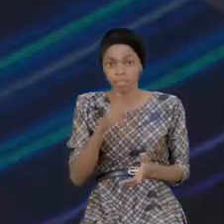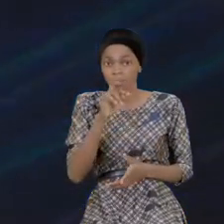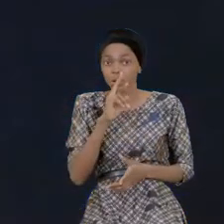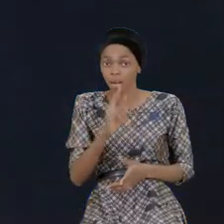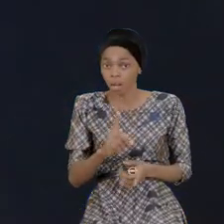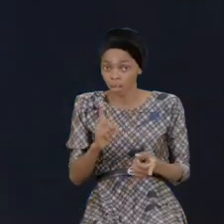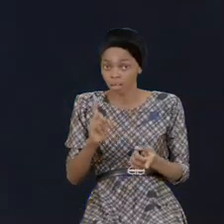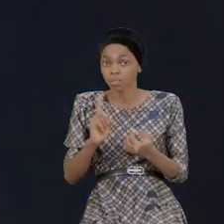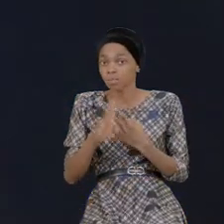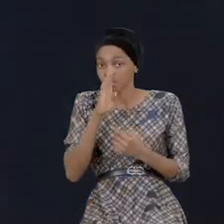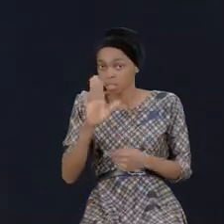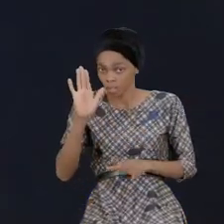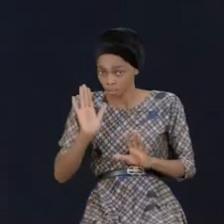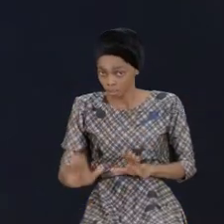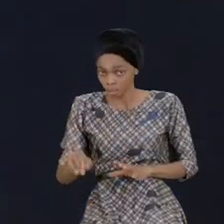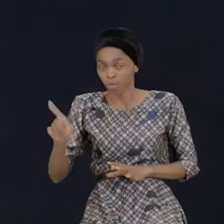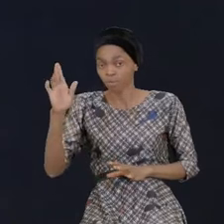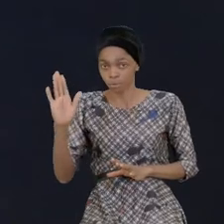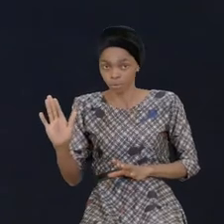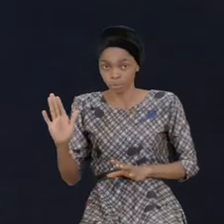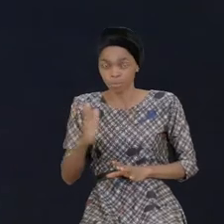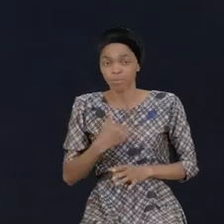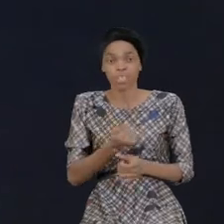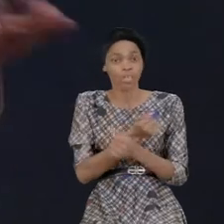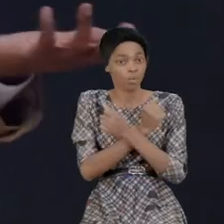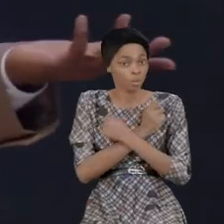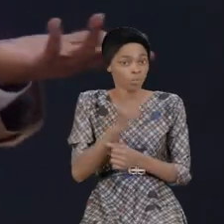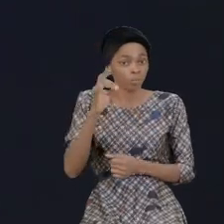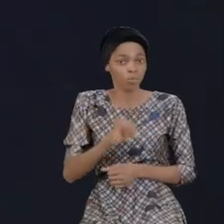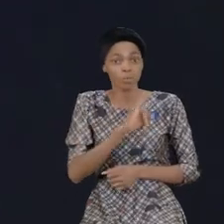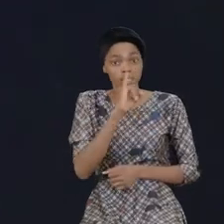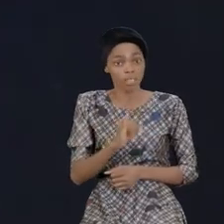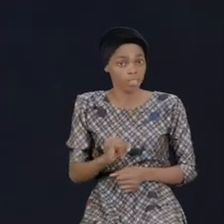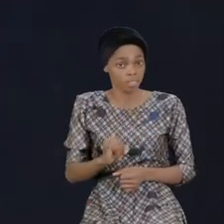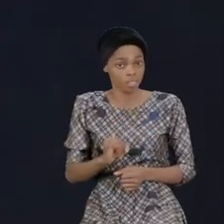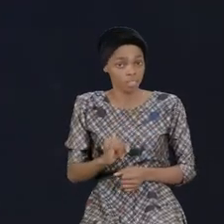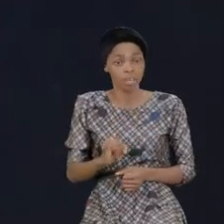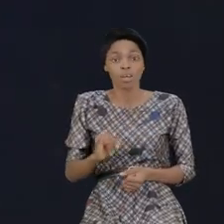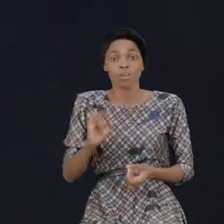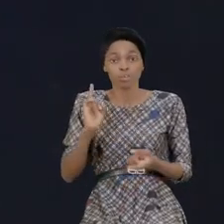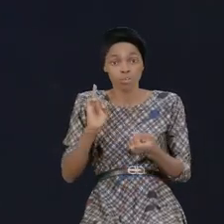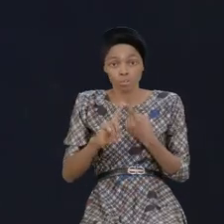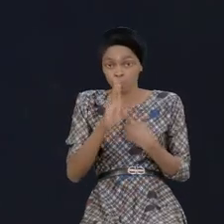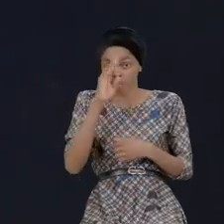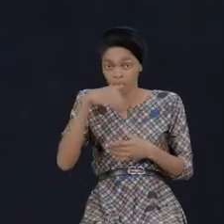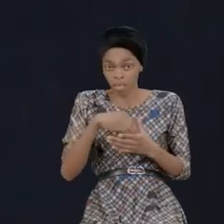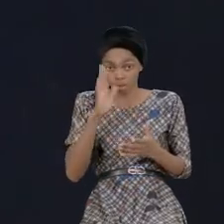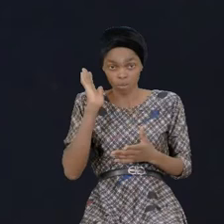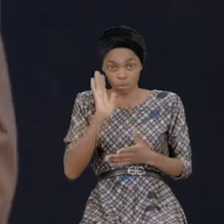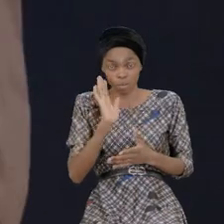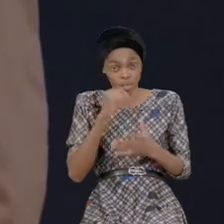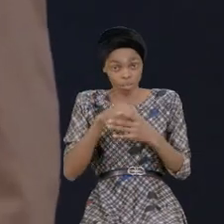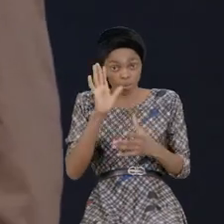be a child of God, and the love of God is supposed to be in your heart, and